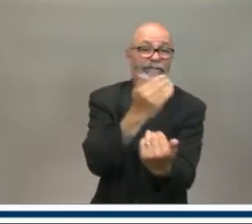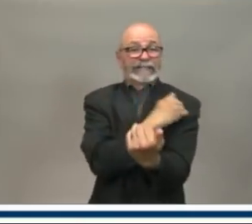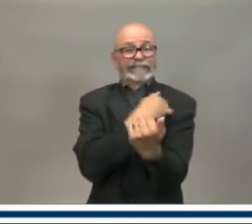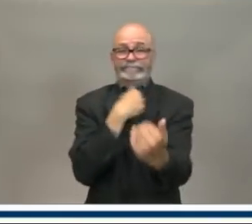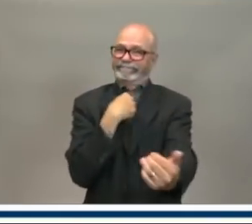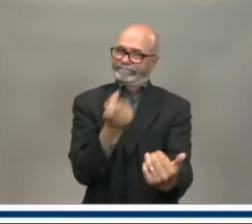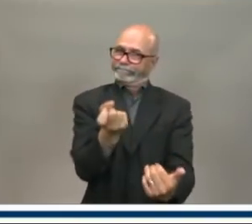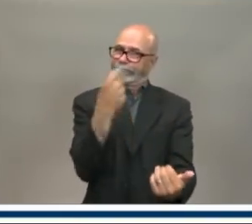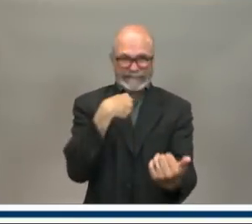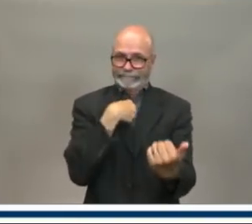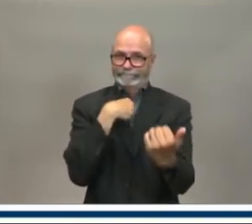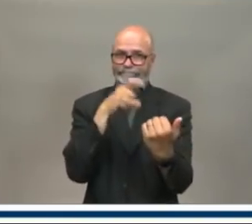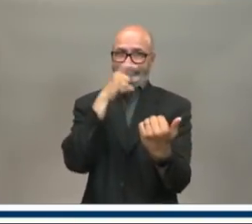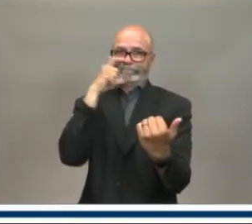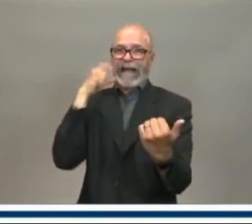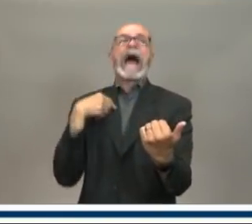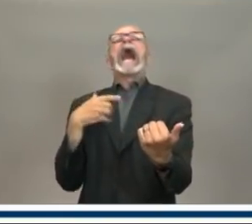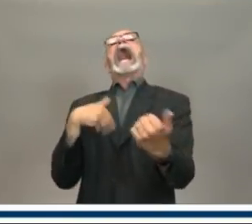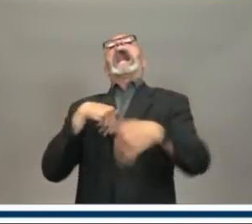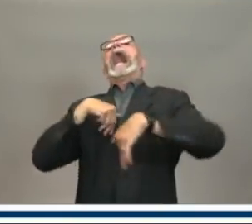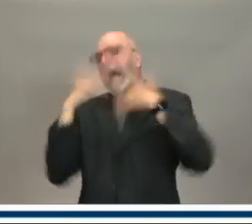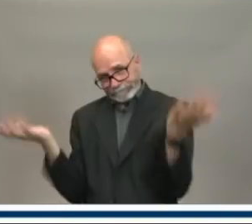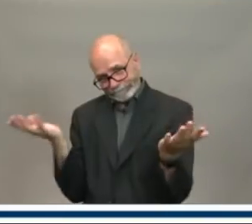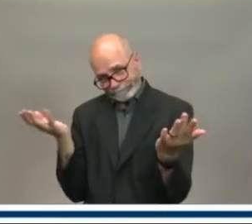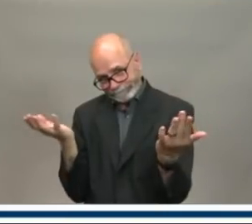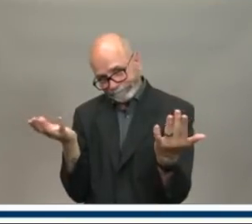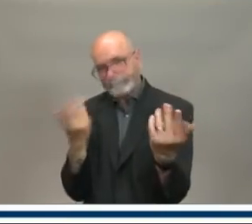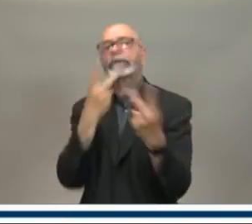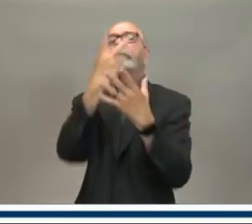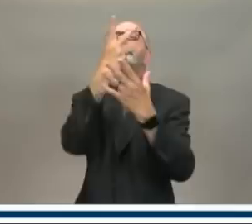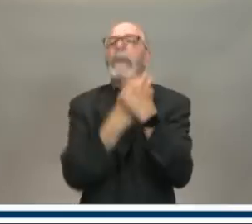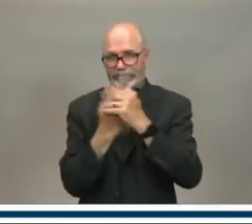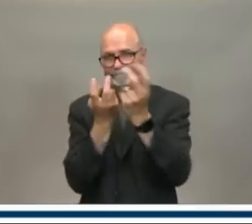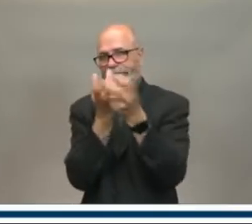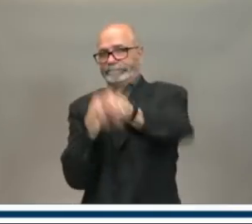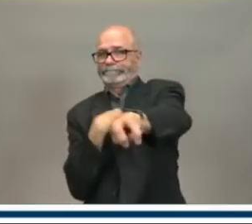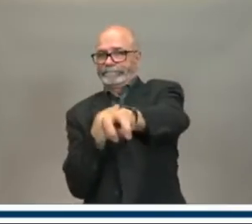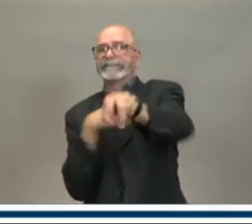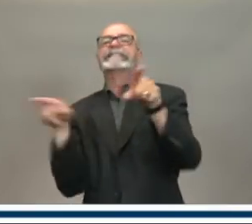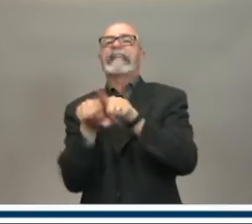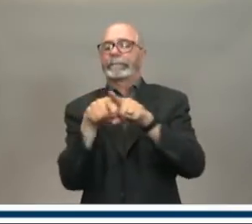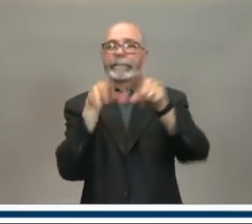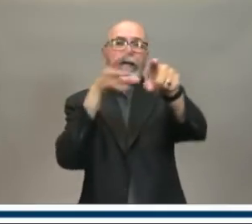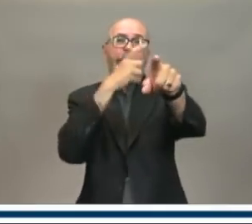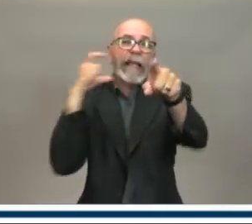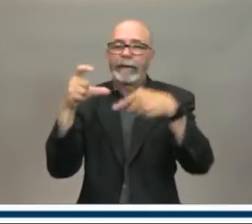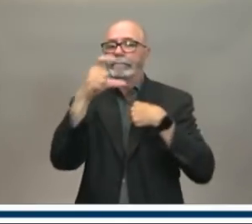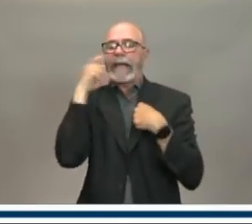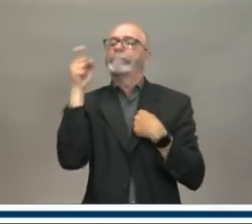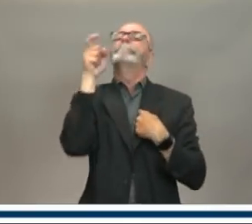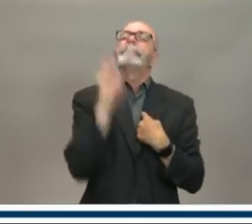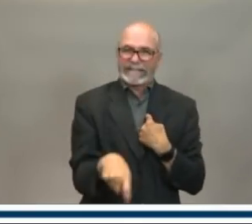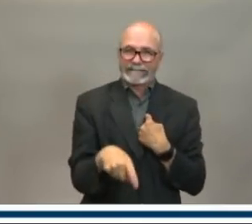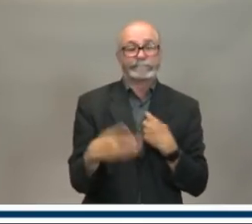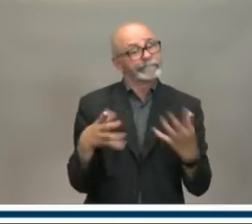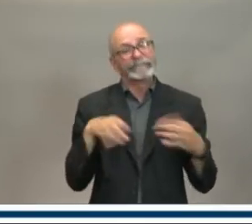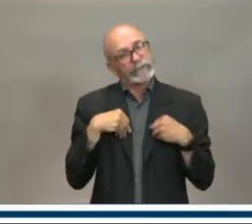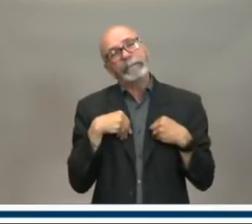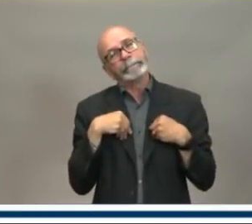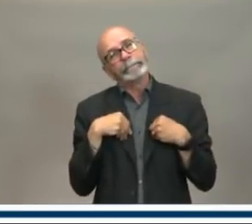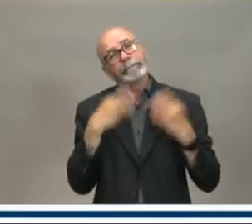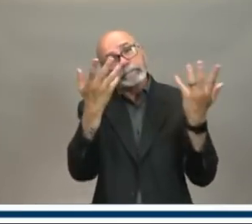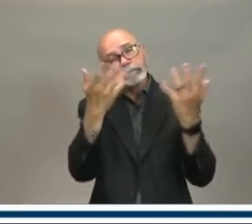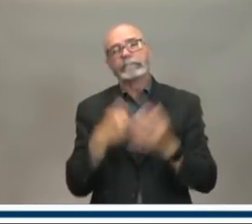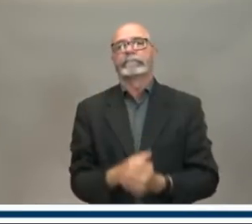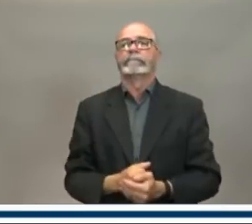settings as well. So people need to understand and be prepared for certain settings. You may actually be asked to wear a mask.